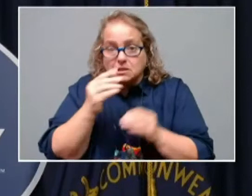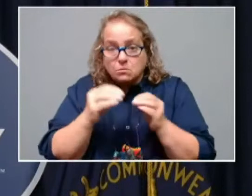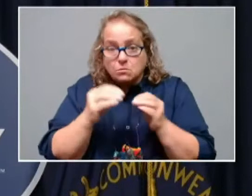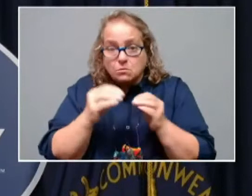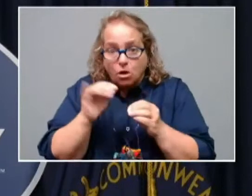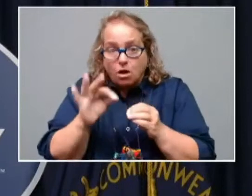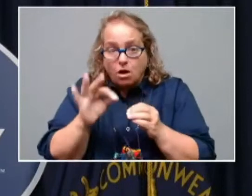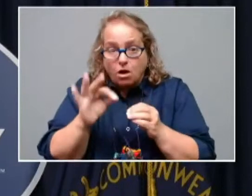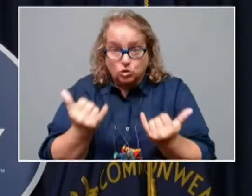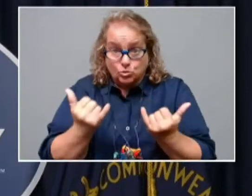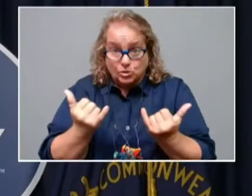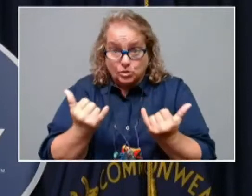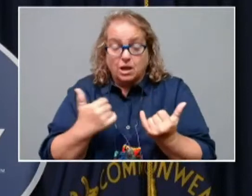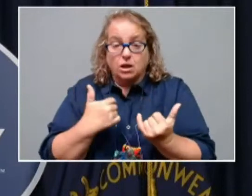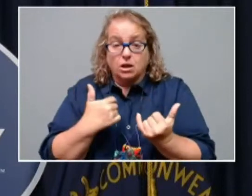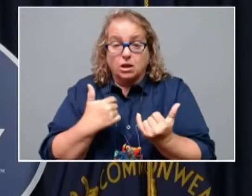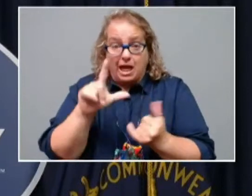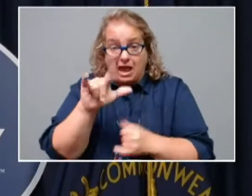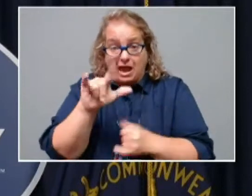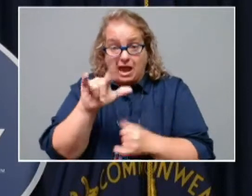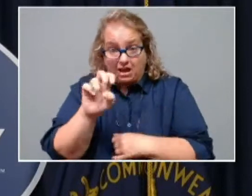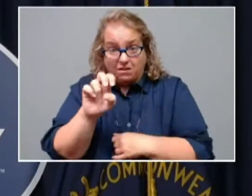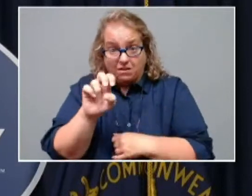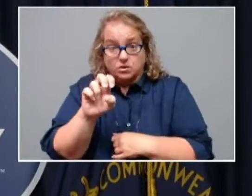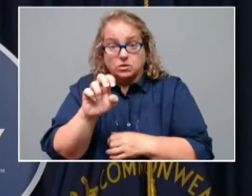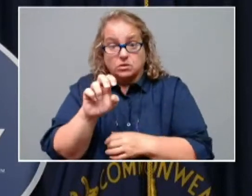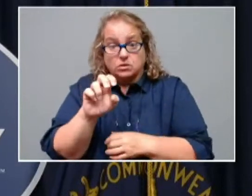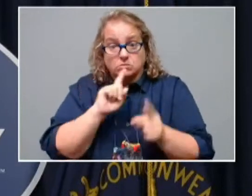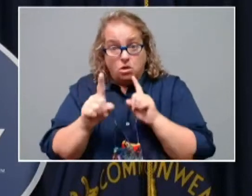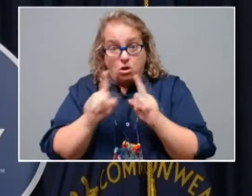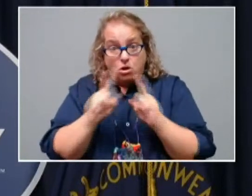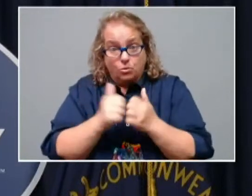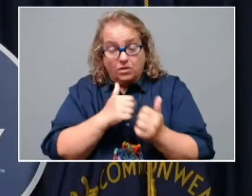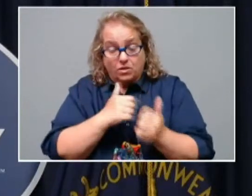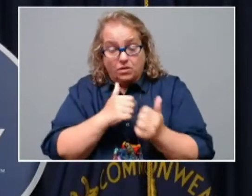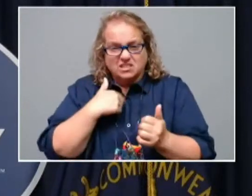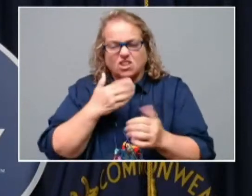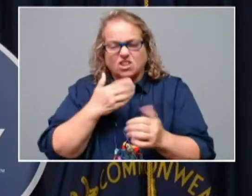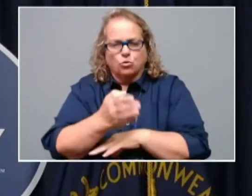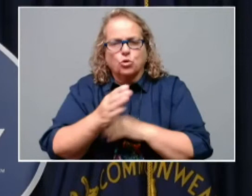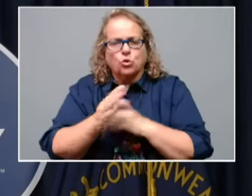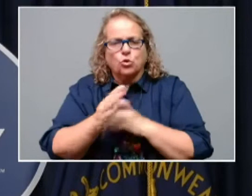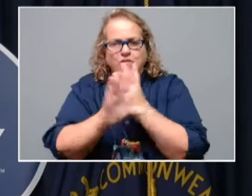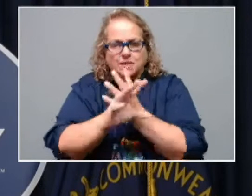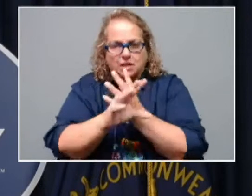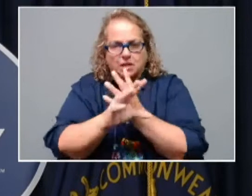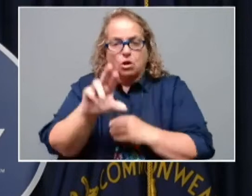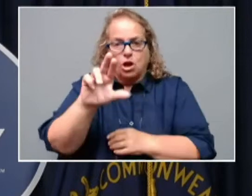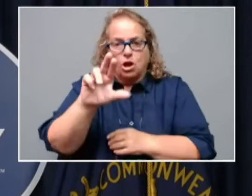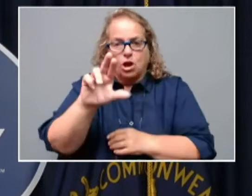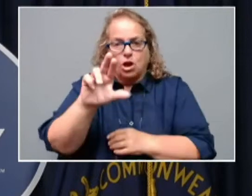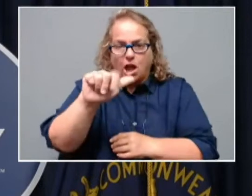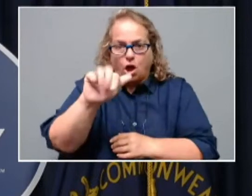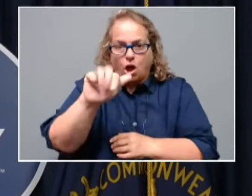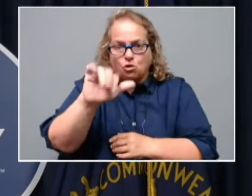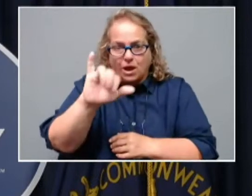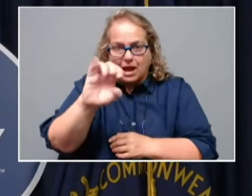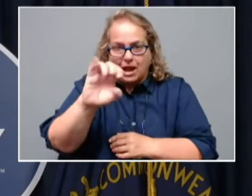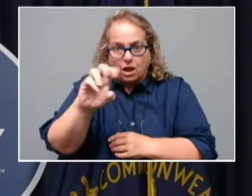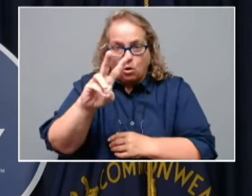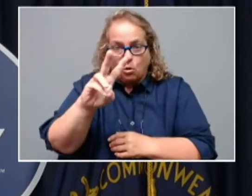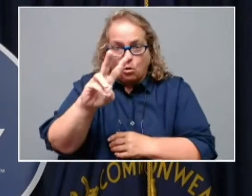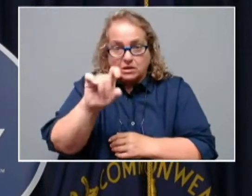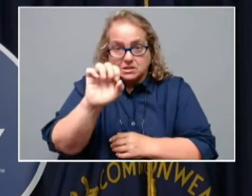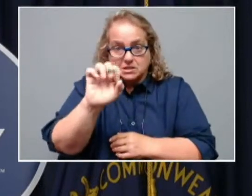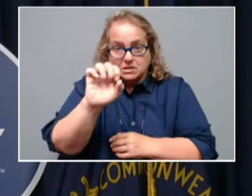Today, live, at least by video, we've got Lorraine Wilson, DNP, RN,